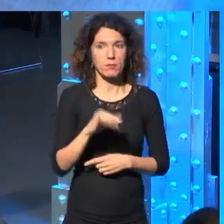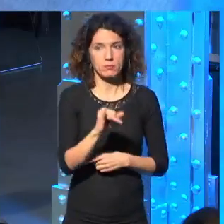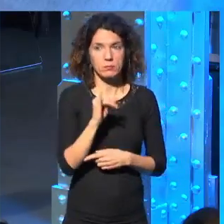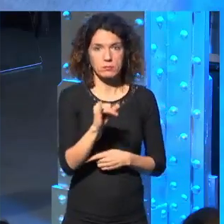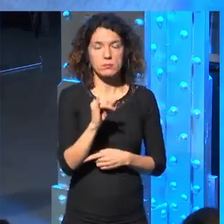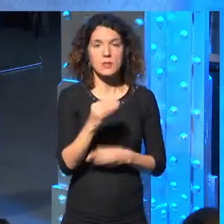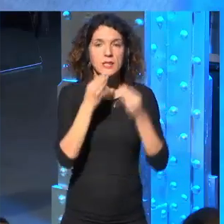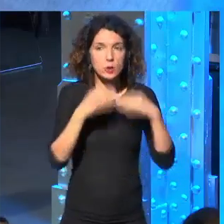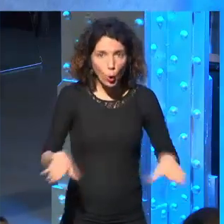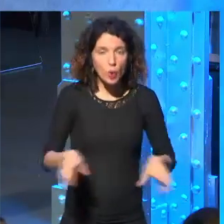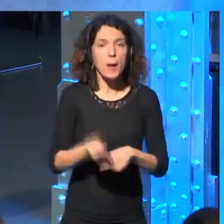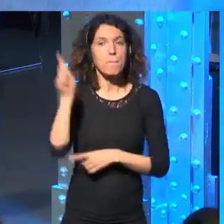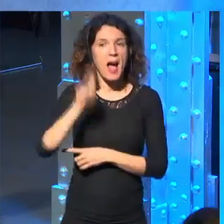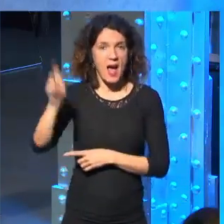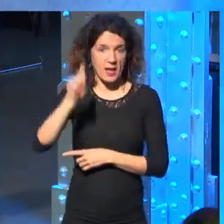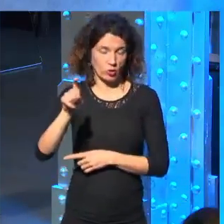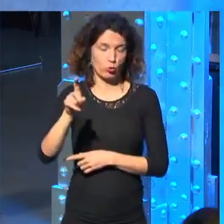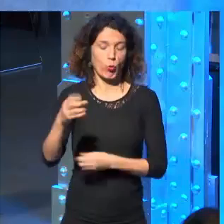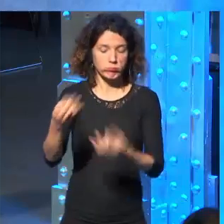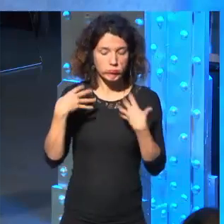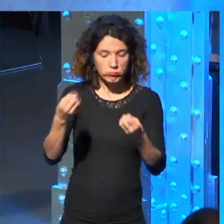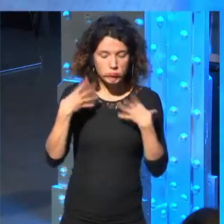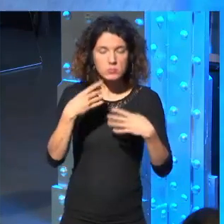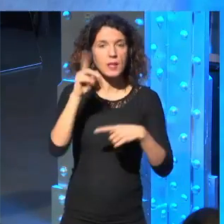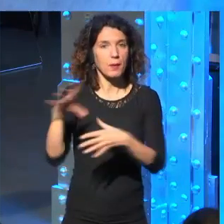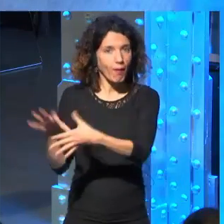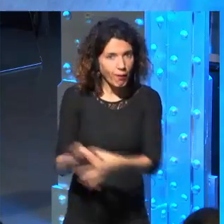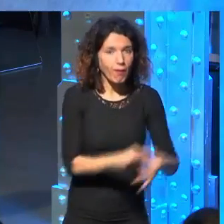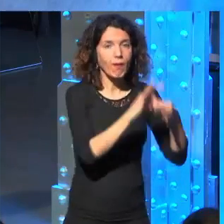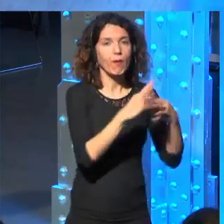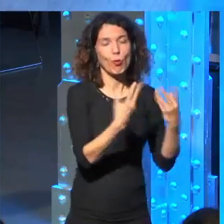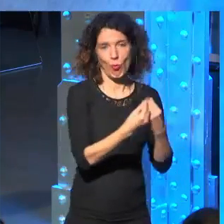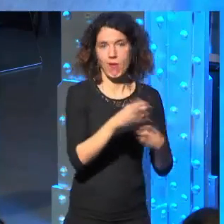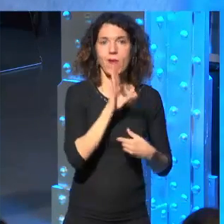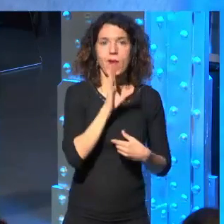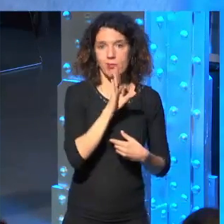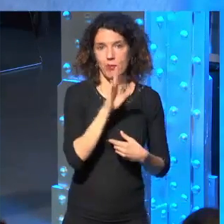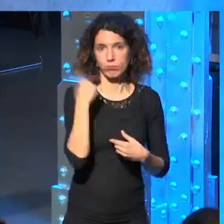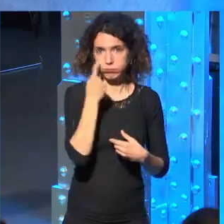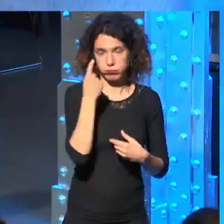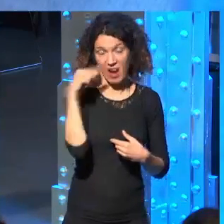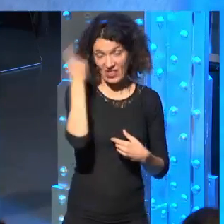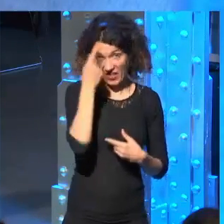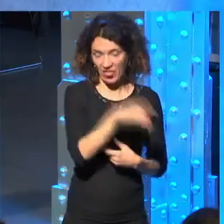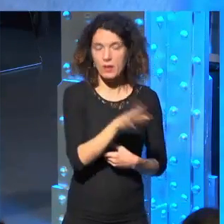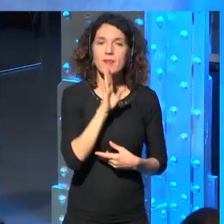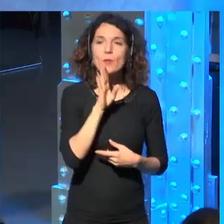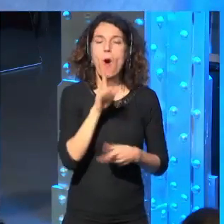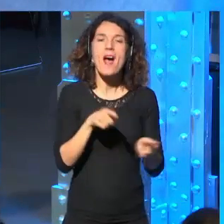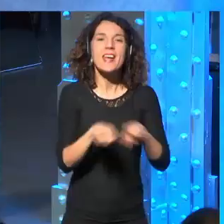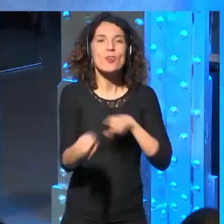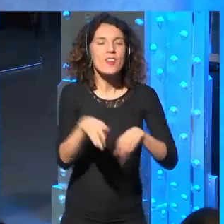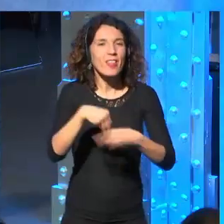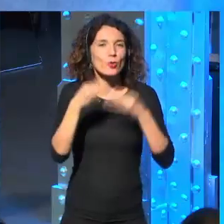master well digger is also related to that. He knows that But the irony of my story is that we